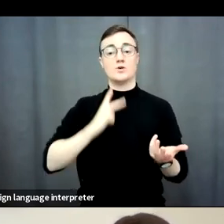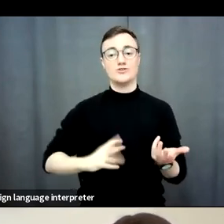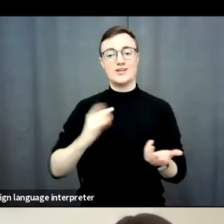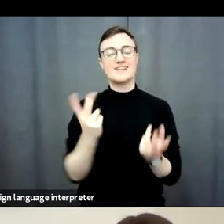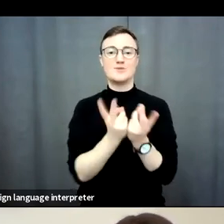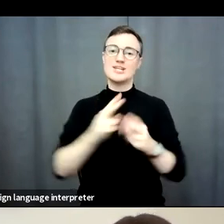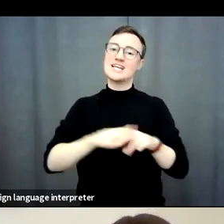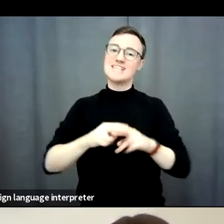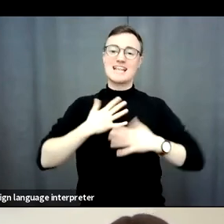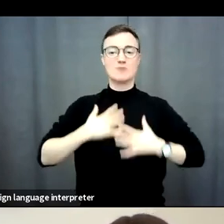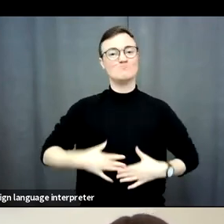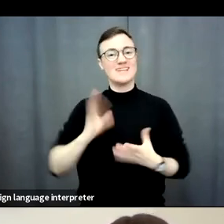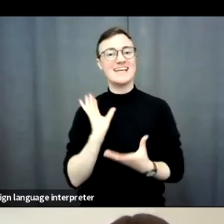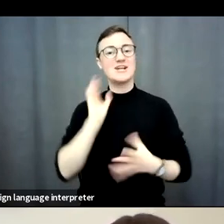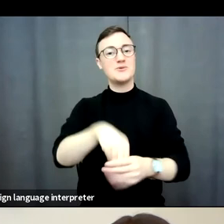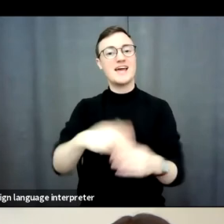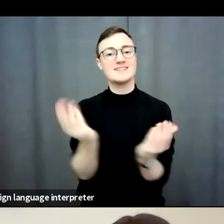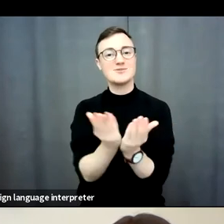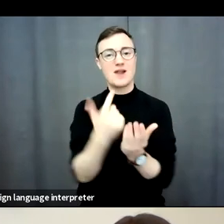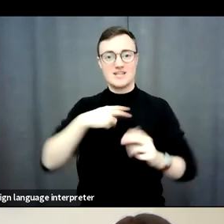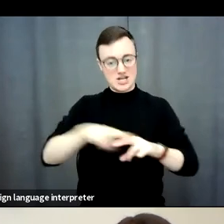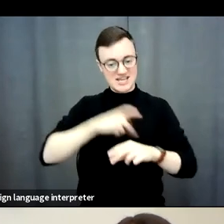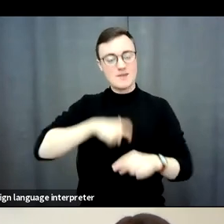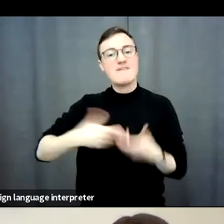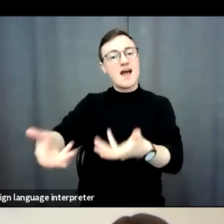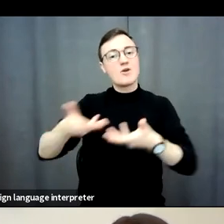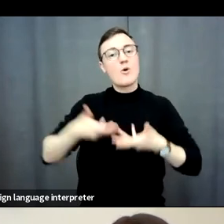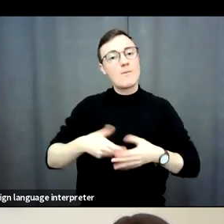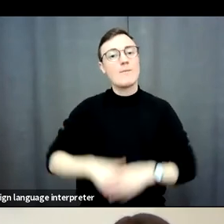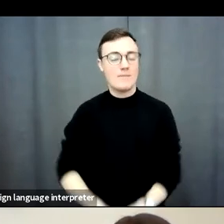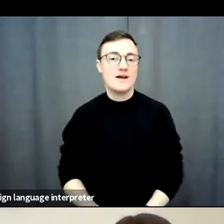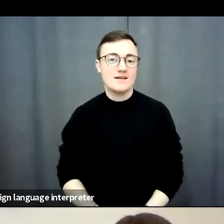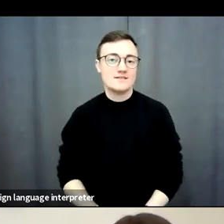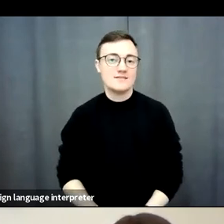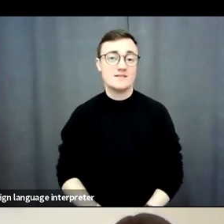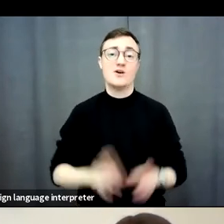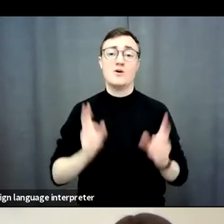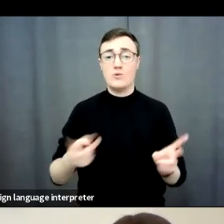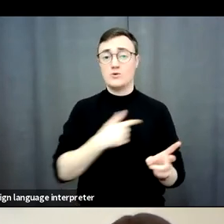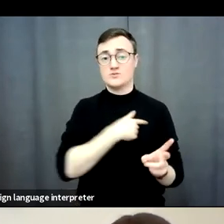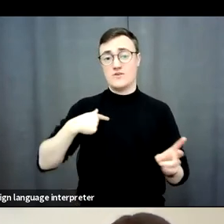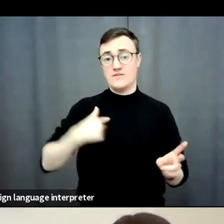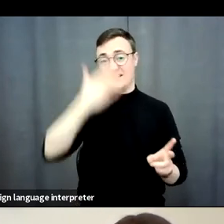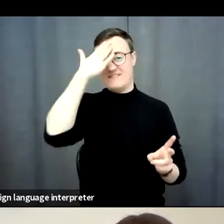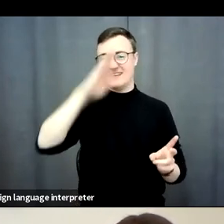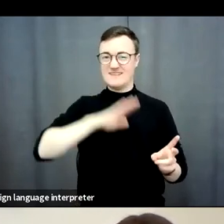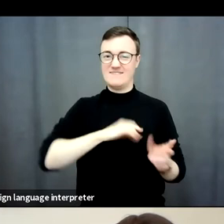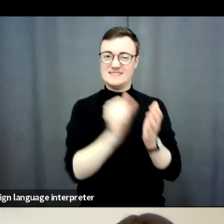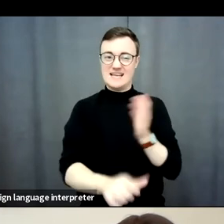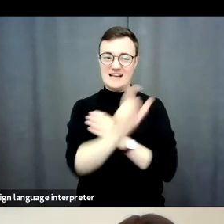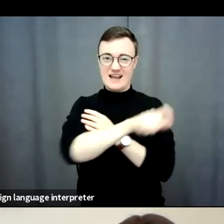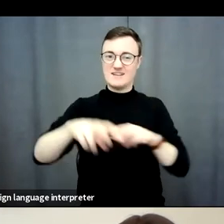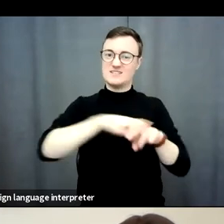welcome and included in school. We also know that some students feel less safe than